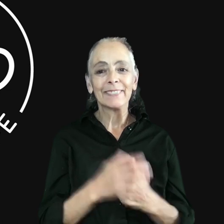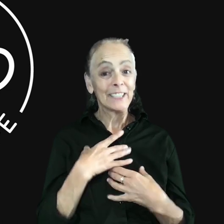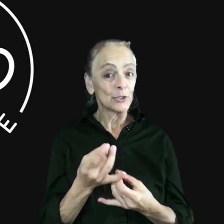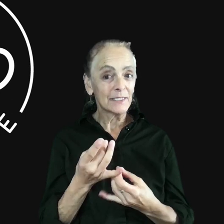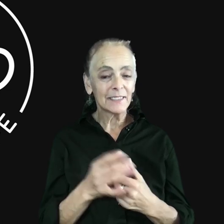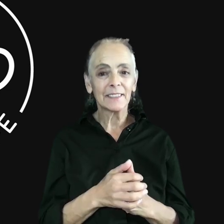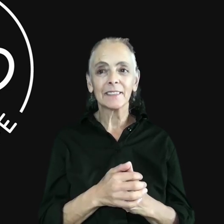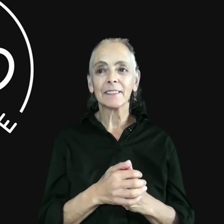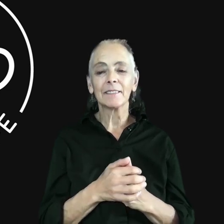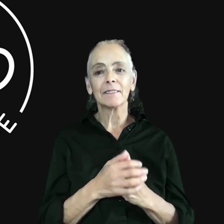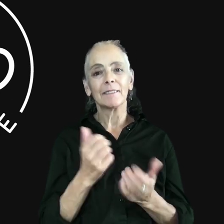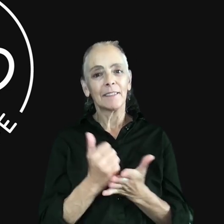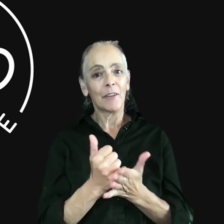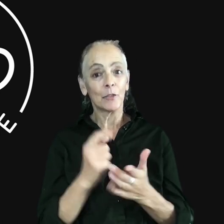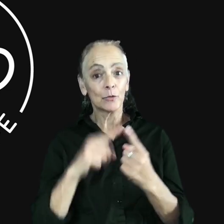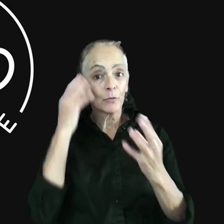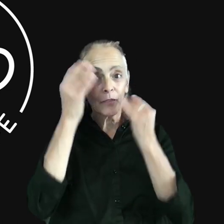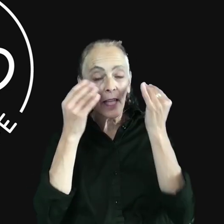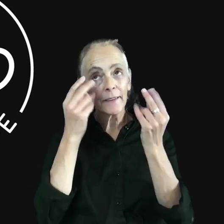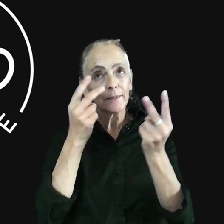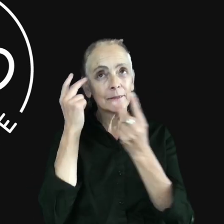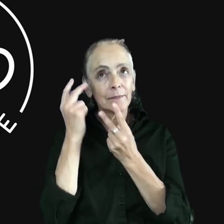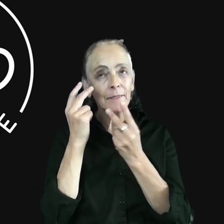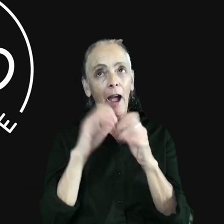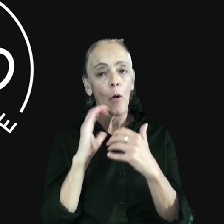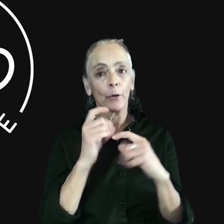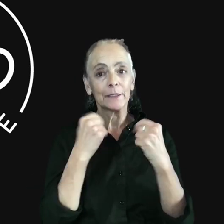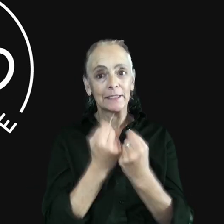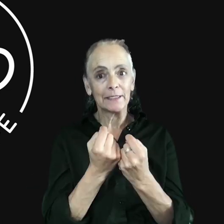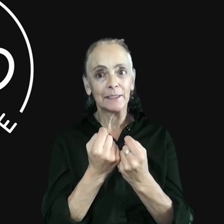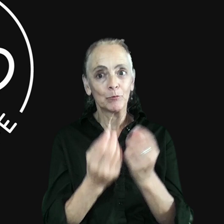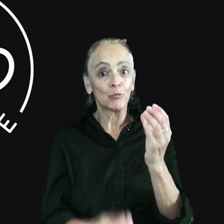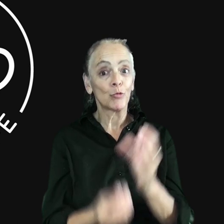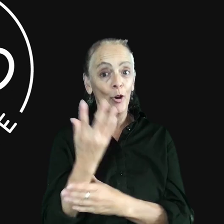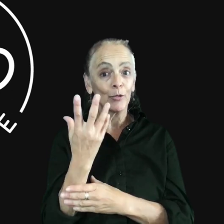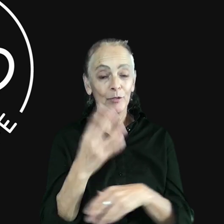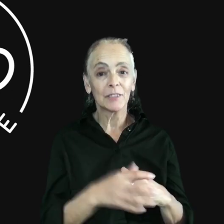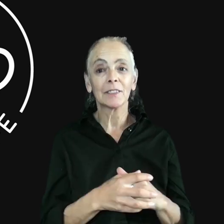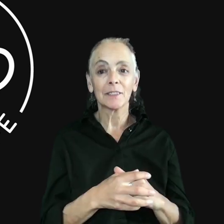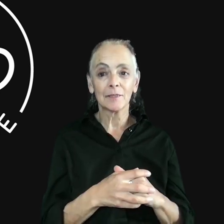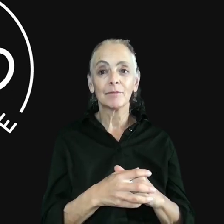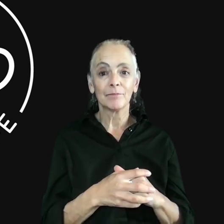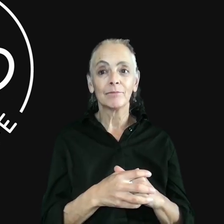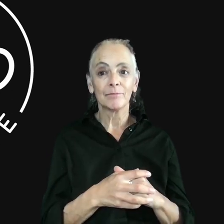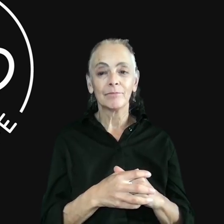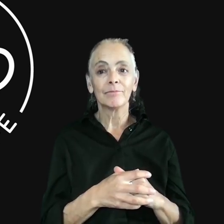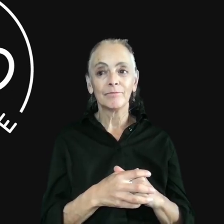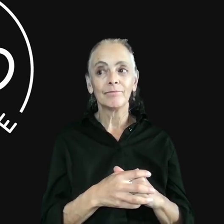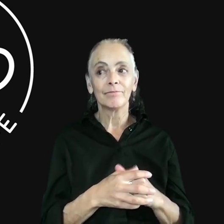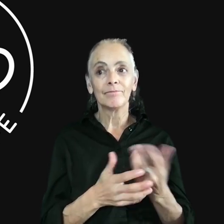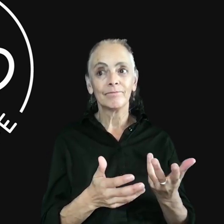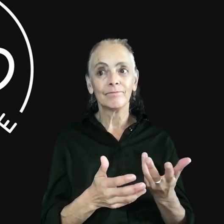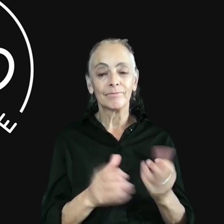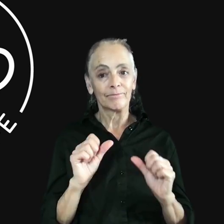helpful to reflect on kind of how our team is grown and you know kind of how we can continue